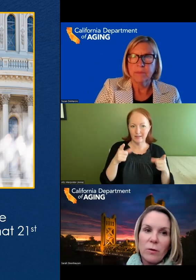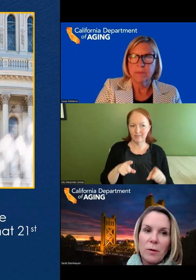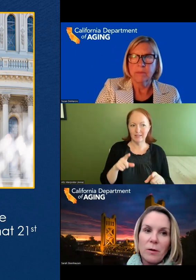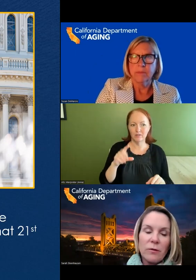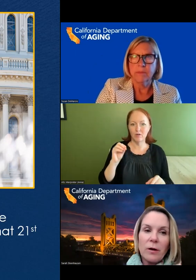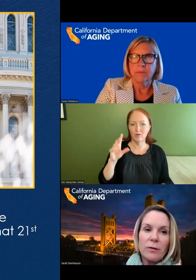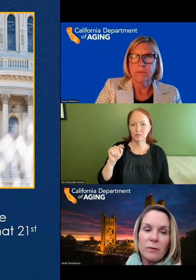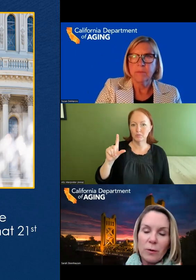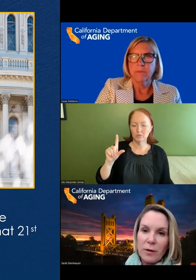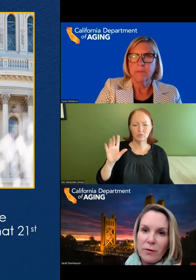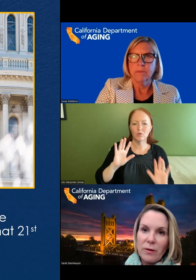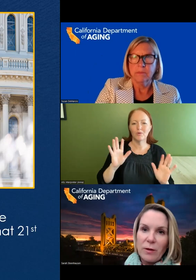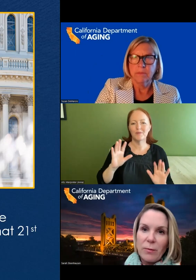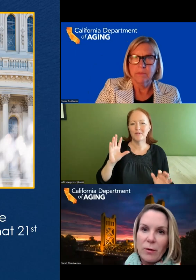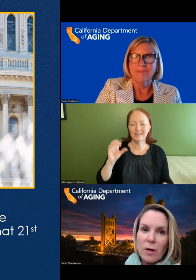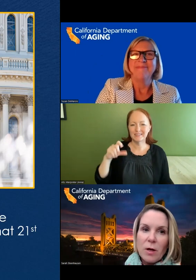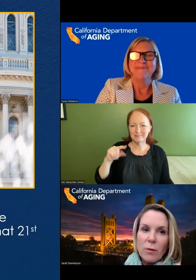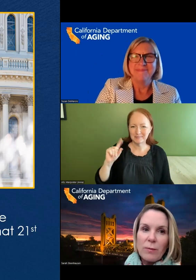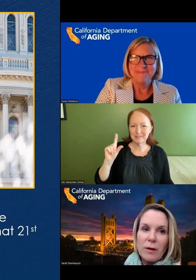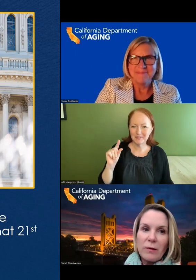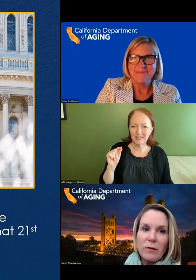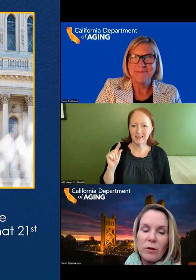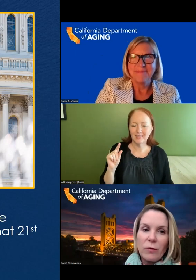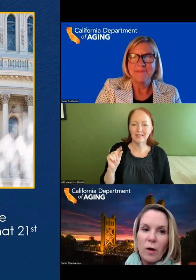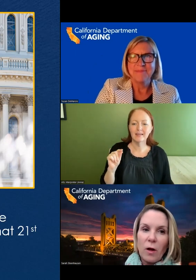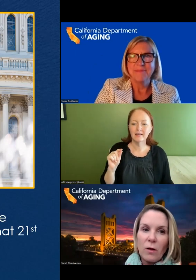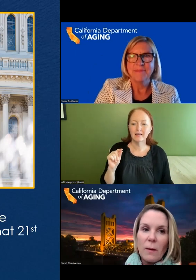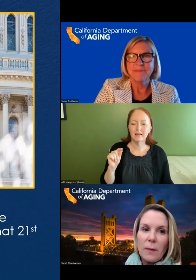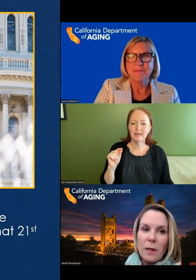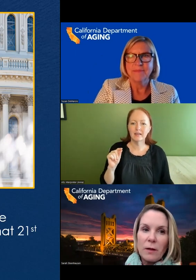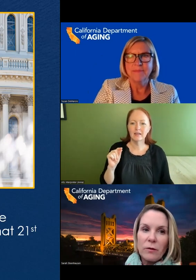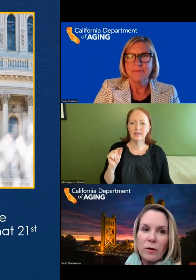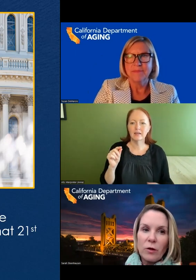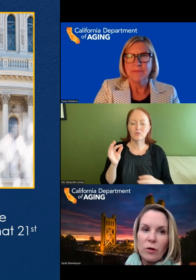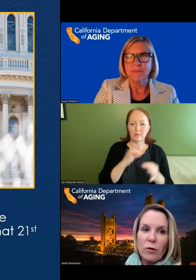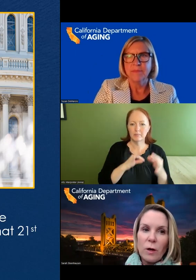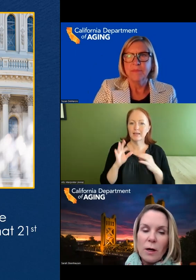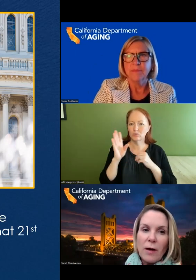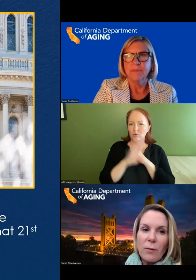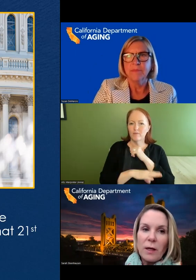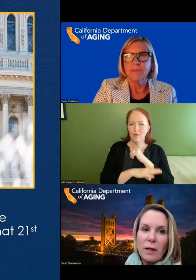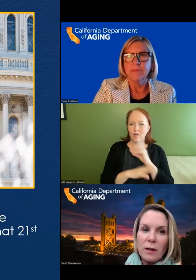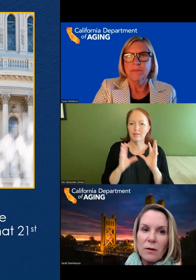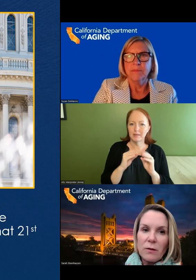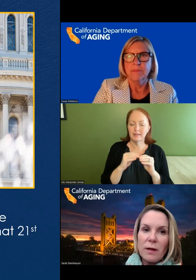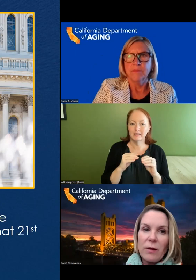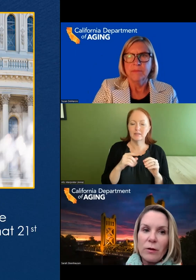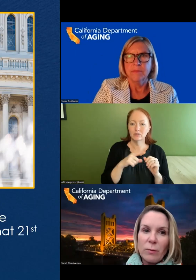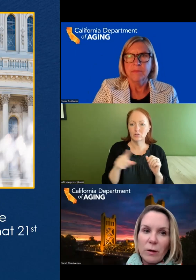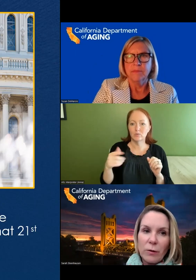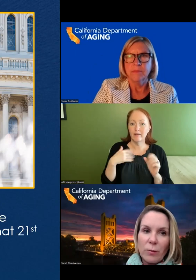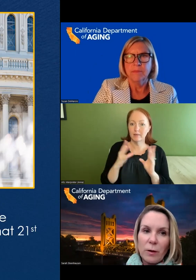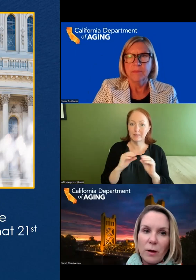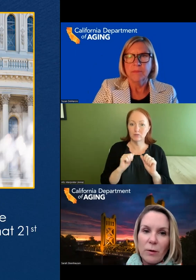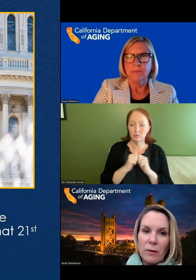of October, sorry, 20th of September, replace your fall meeting. So you have a meeting together as a